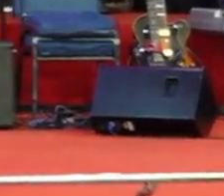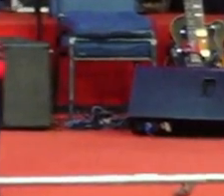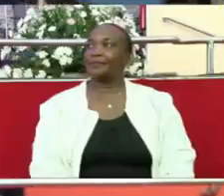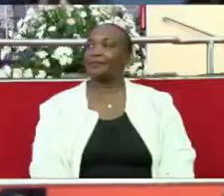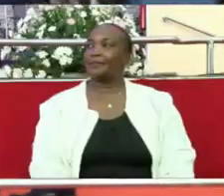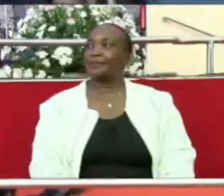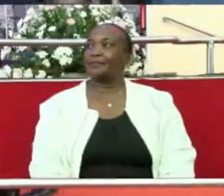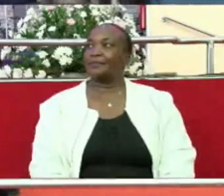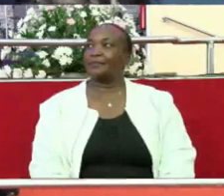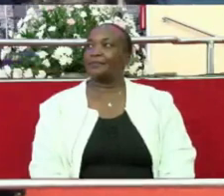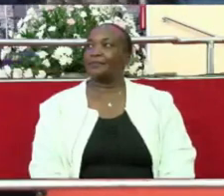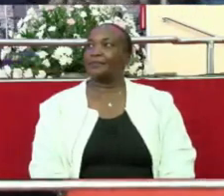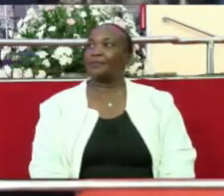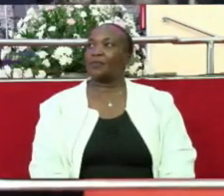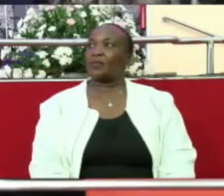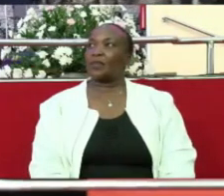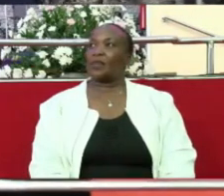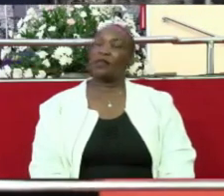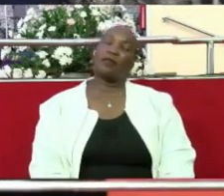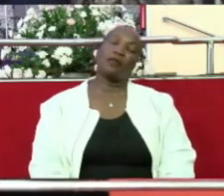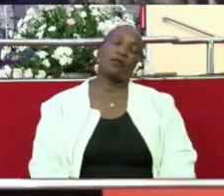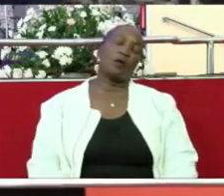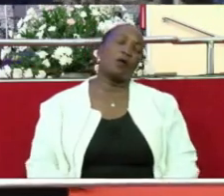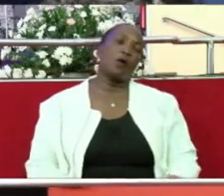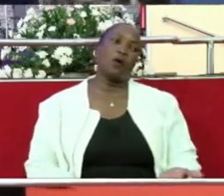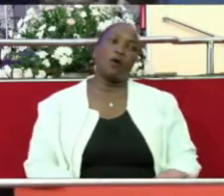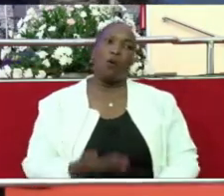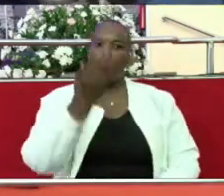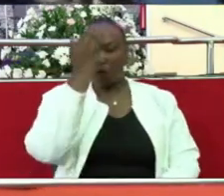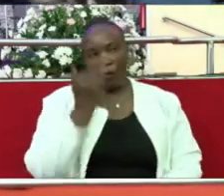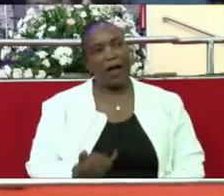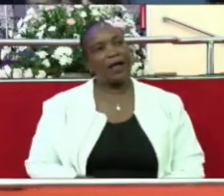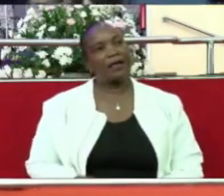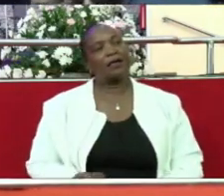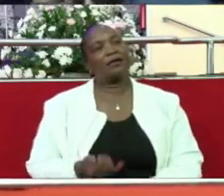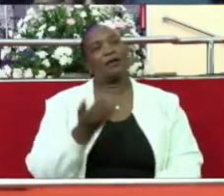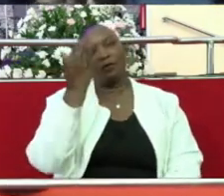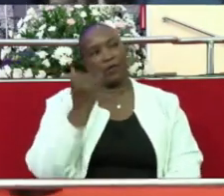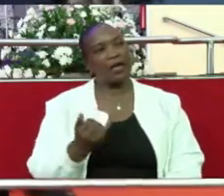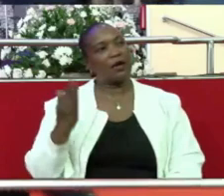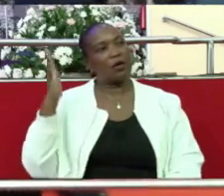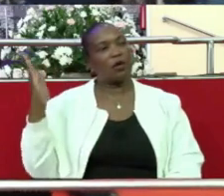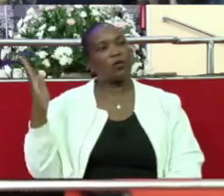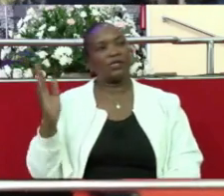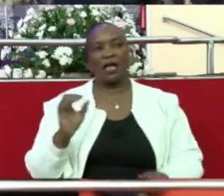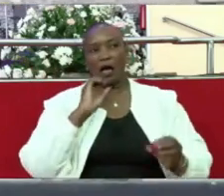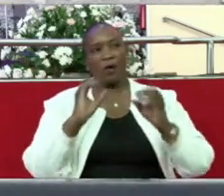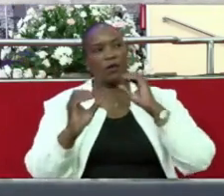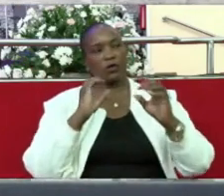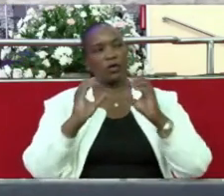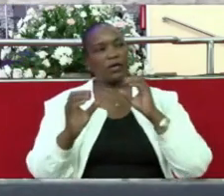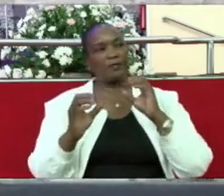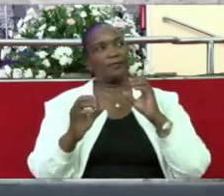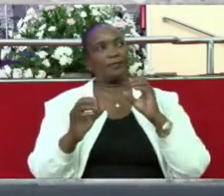my conversation to be full of grace? Mungu anahitaji maongezi yangu yakajae neema. It's because the Lord has always invited